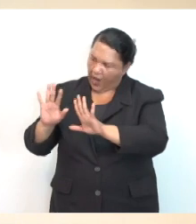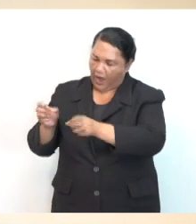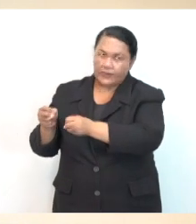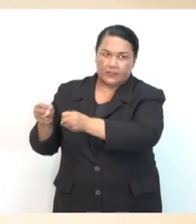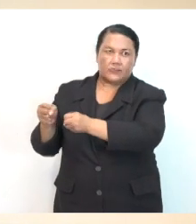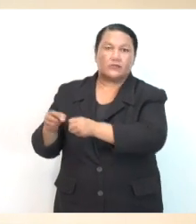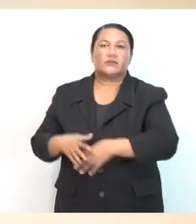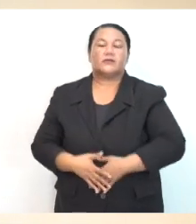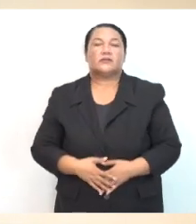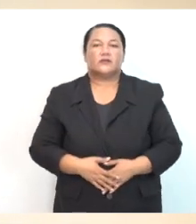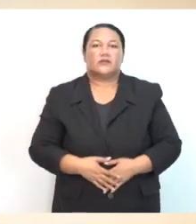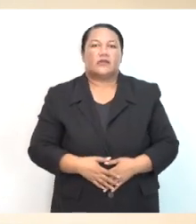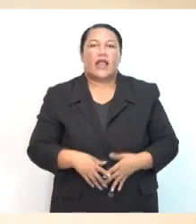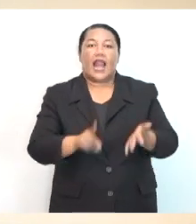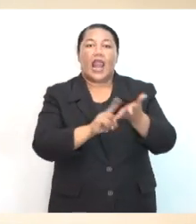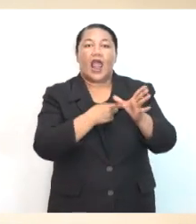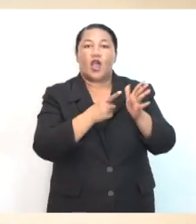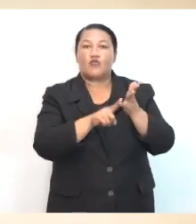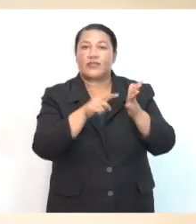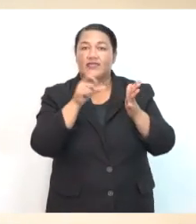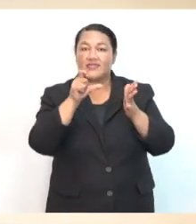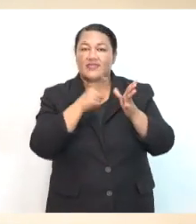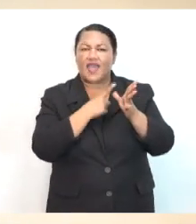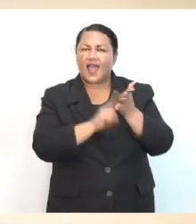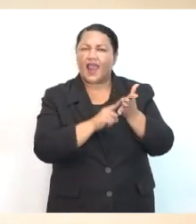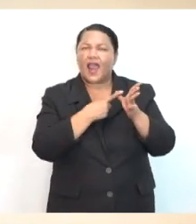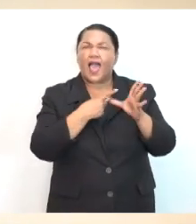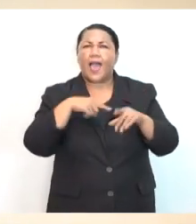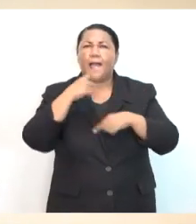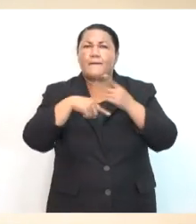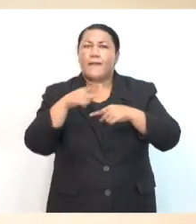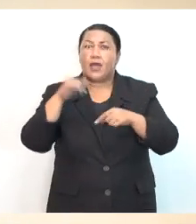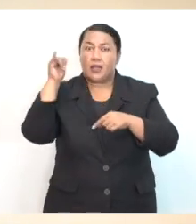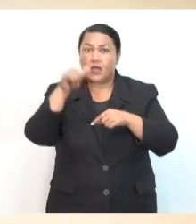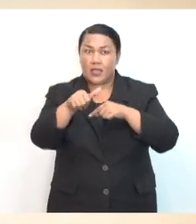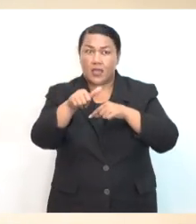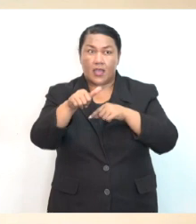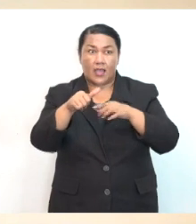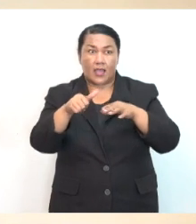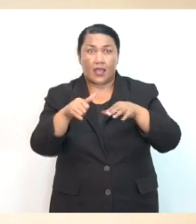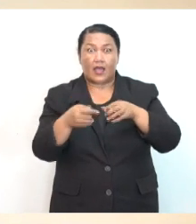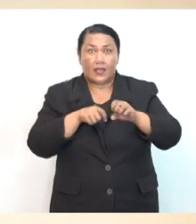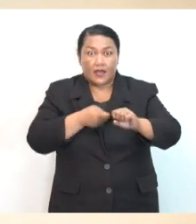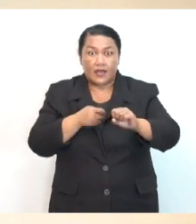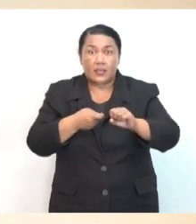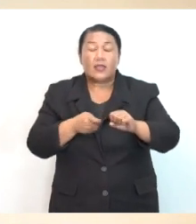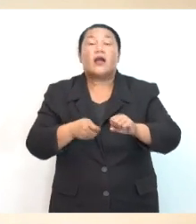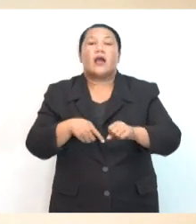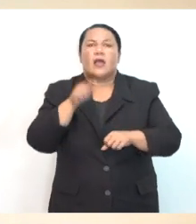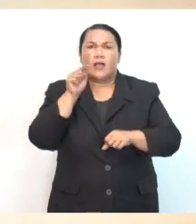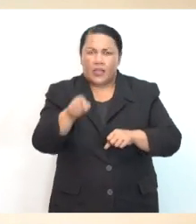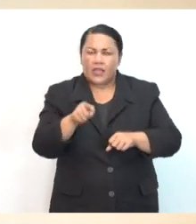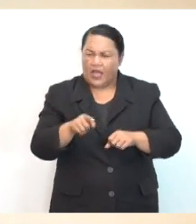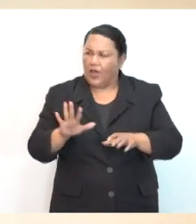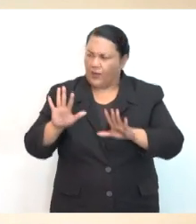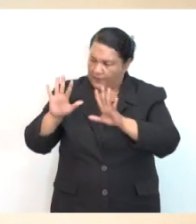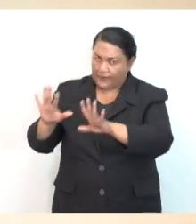Mr. Qayyum professes to be the only person who knows anything about governing this country. The people of Fiji are the best judges of